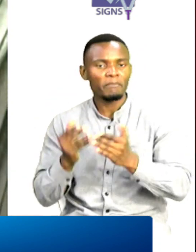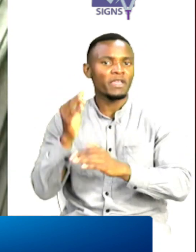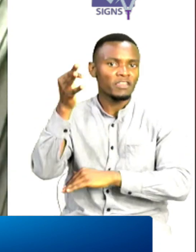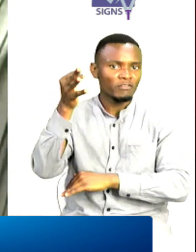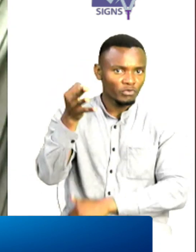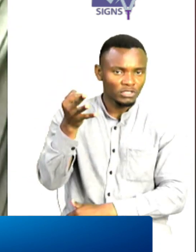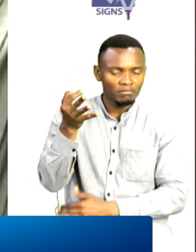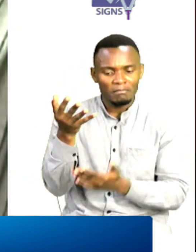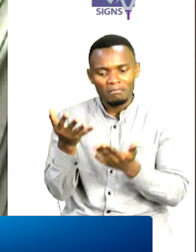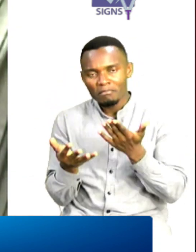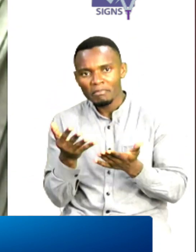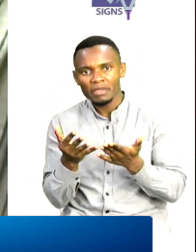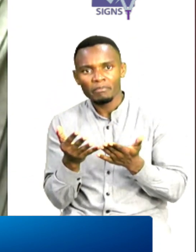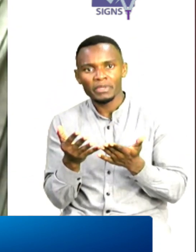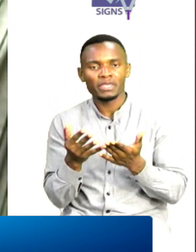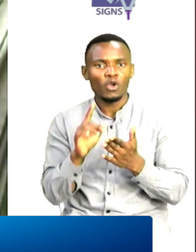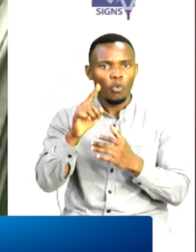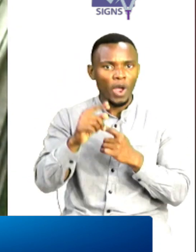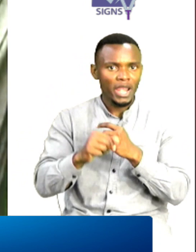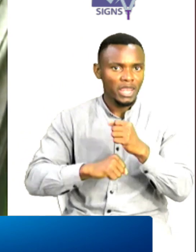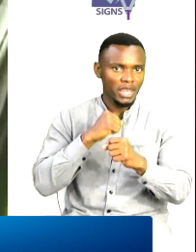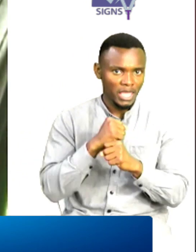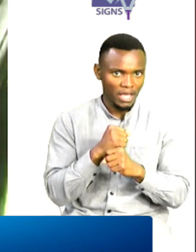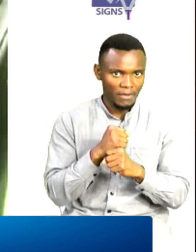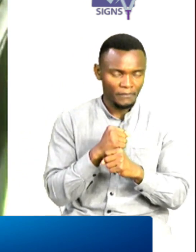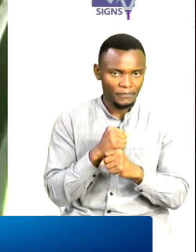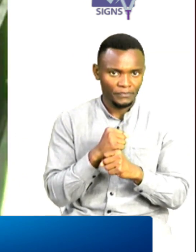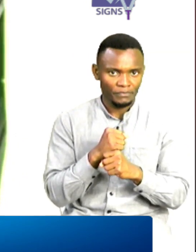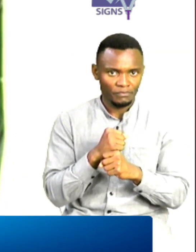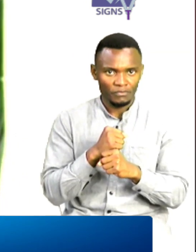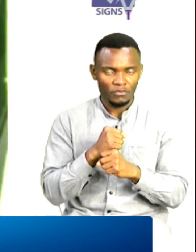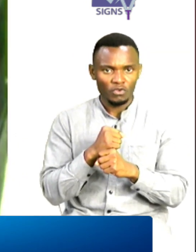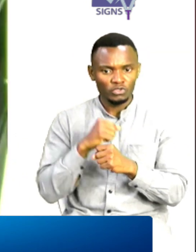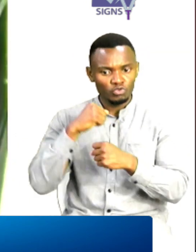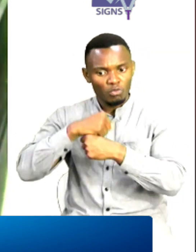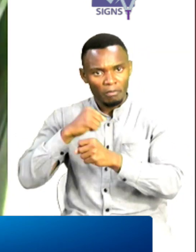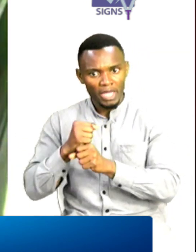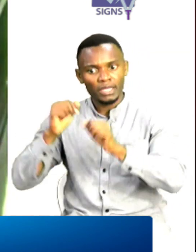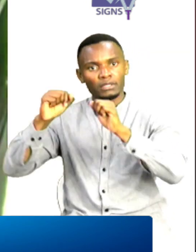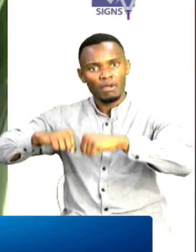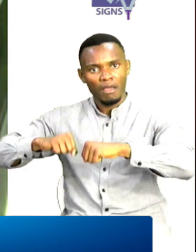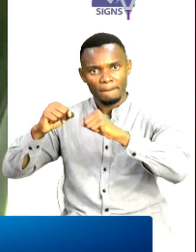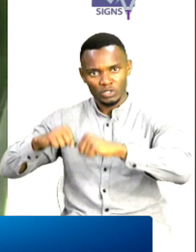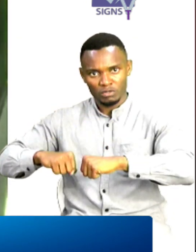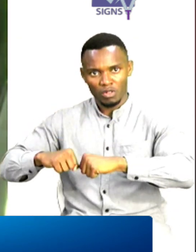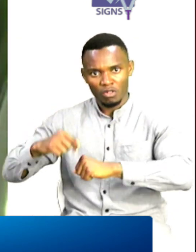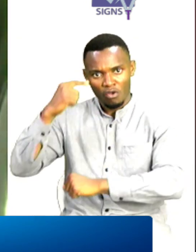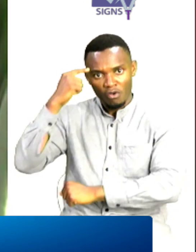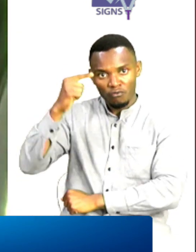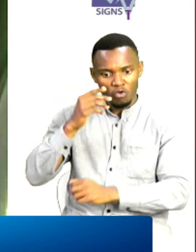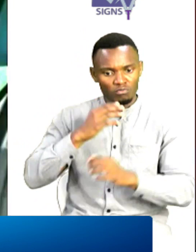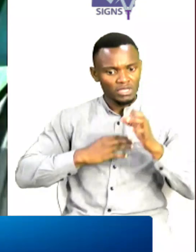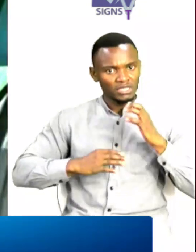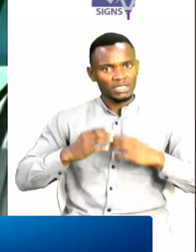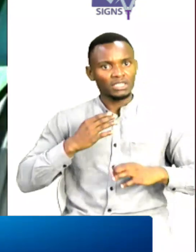maybe within the next 1 year, of making it possible for citizens of